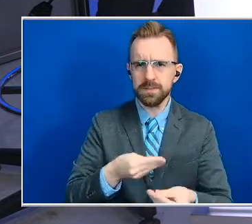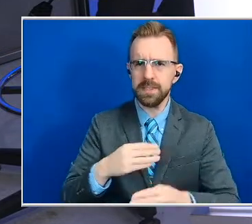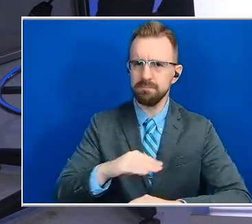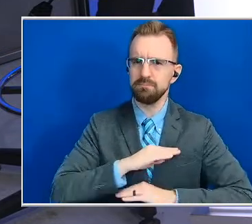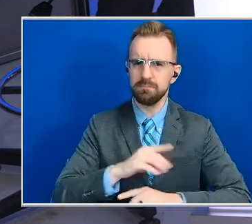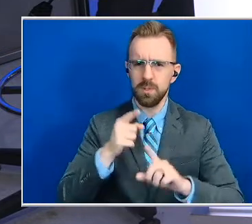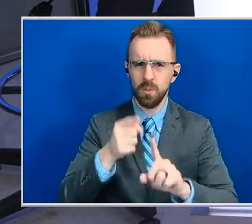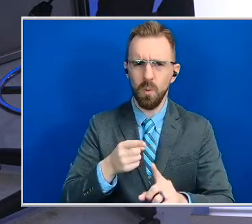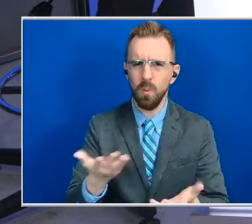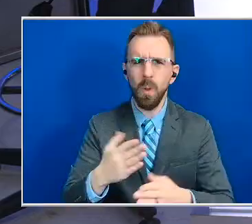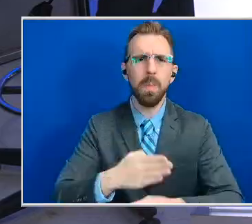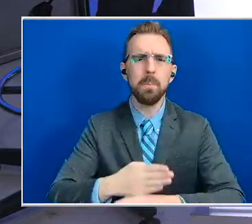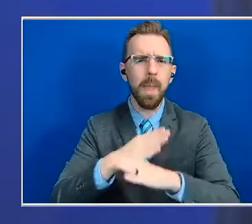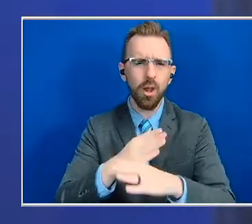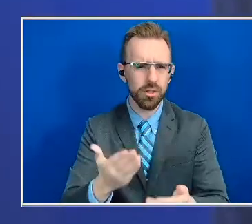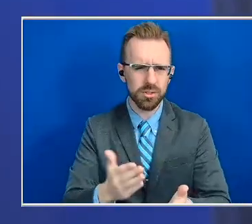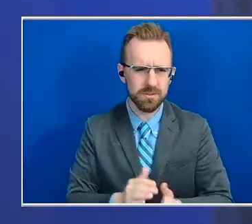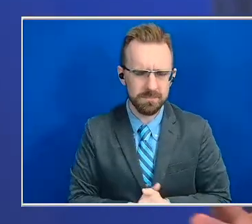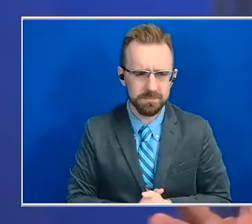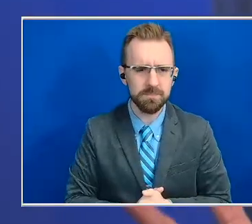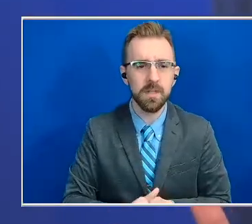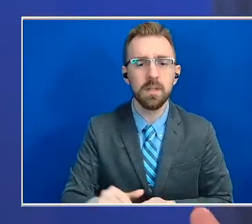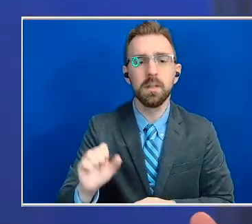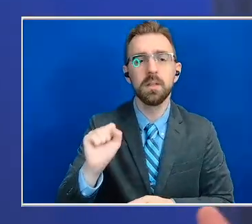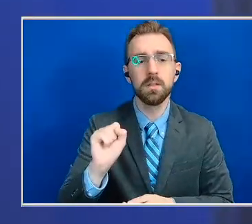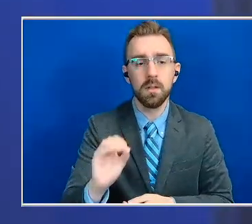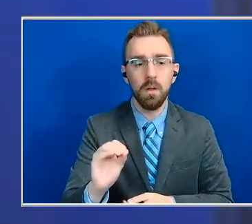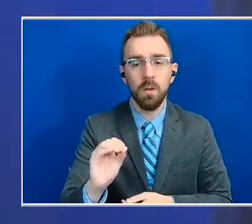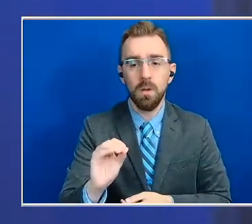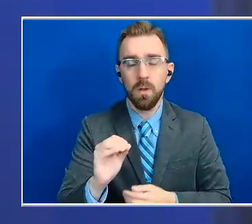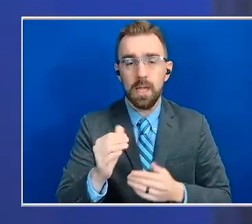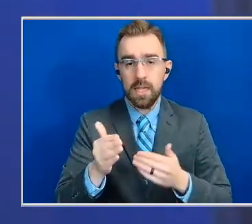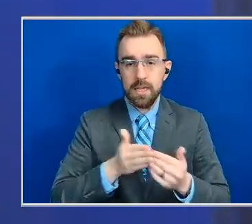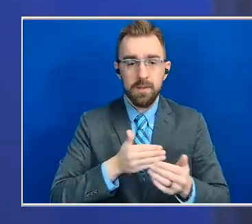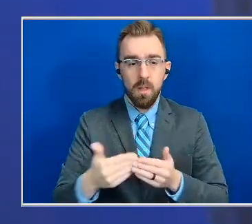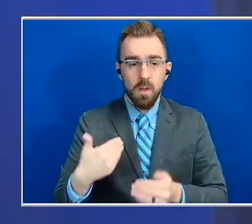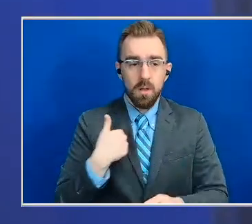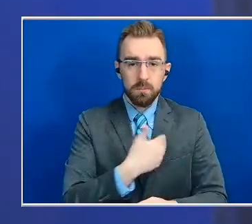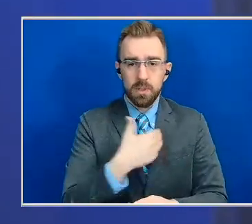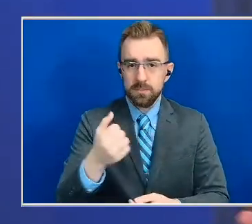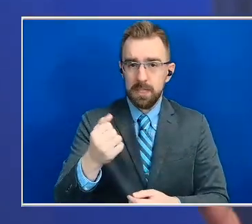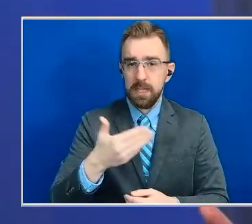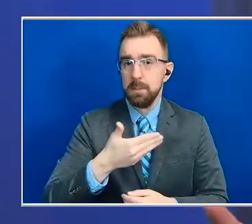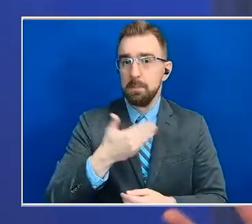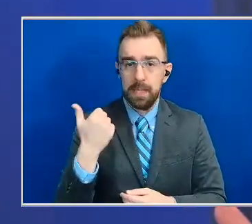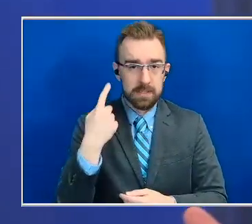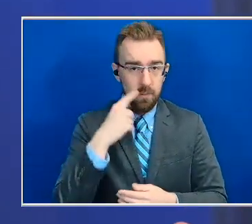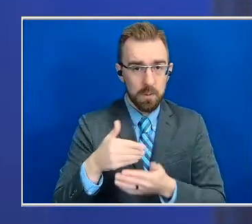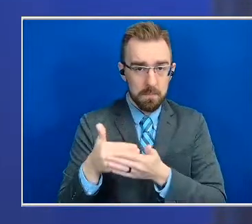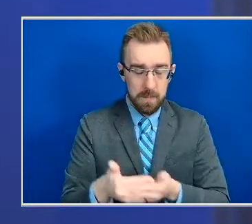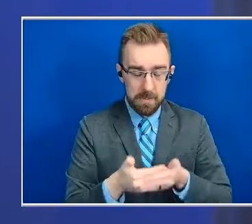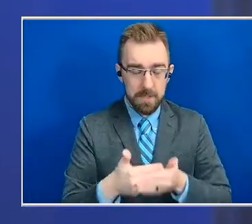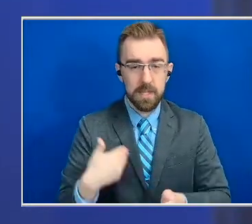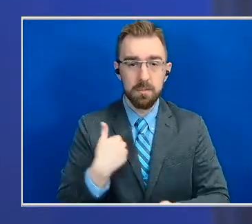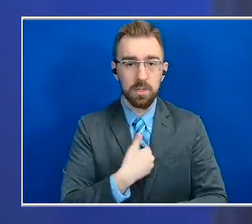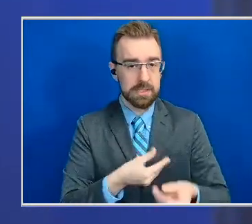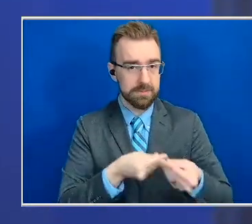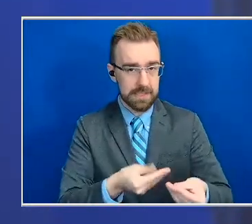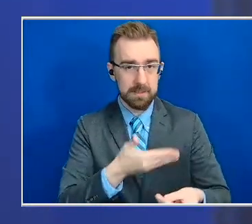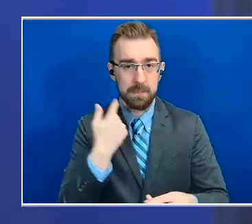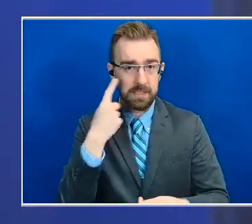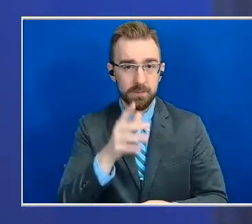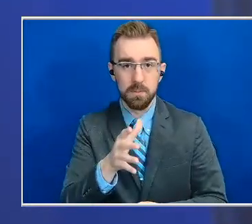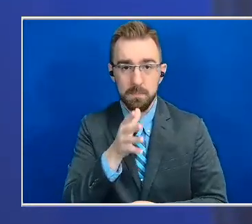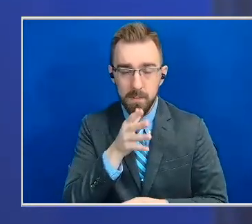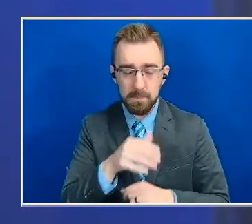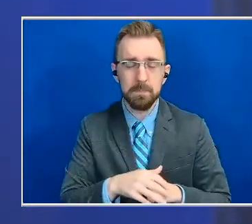barriers? So, even though breast milk is the best for baby and breastfeeding is the best for mom, there are a lot